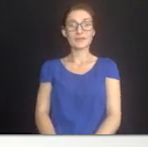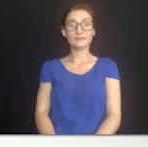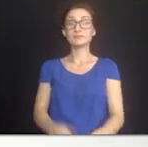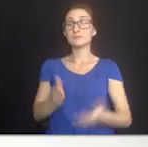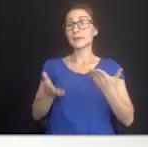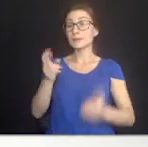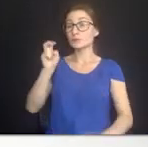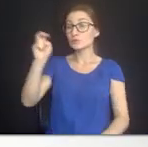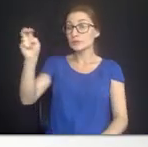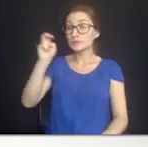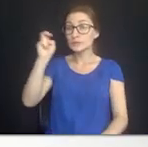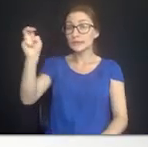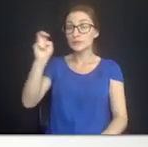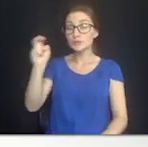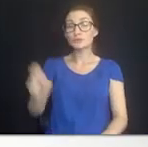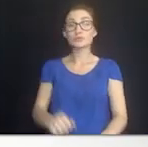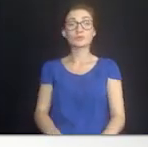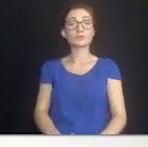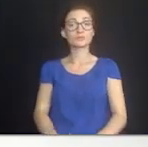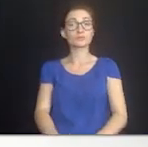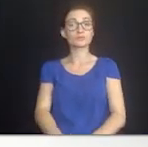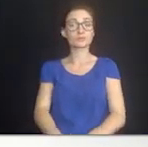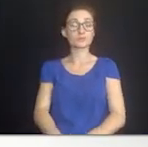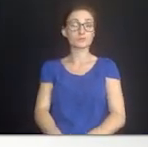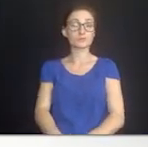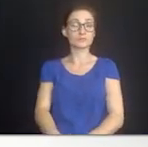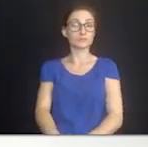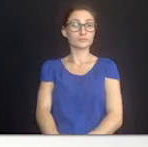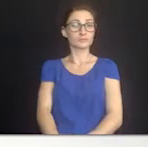So look at job support, maybe transportation.